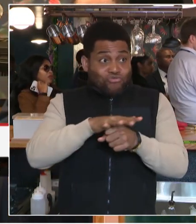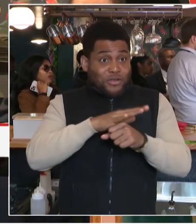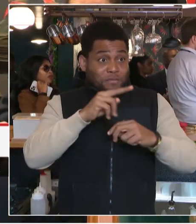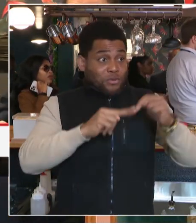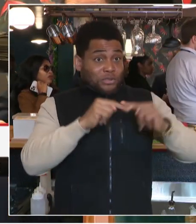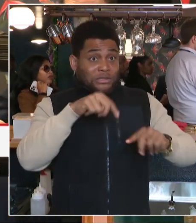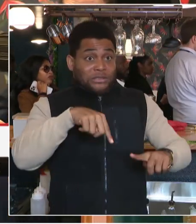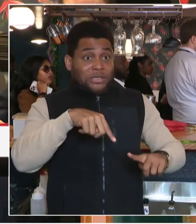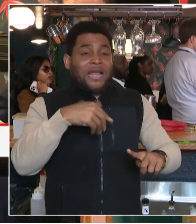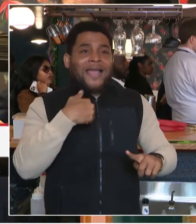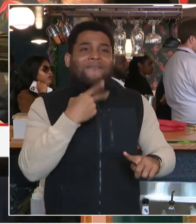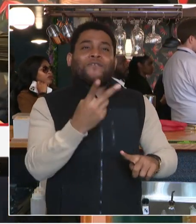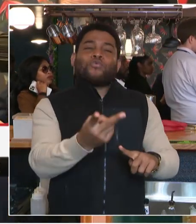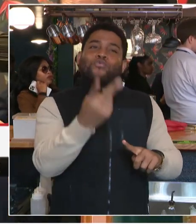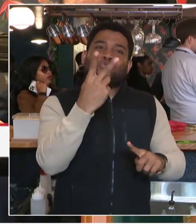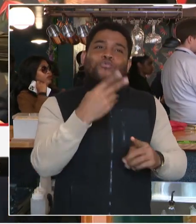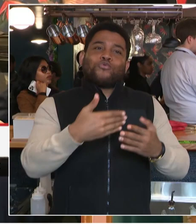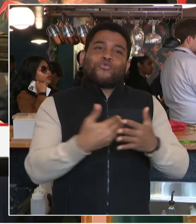Highlands is the other one.